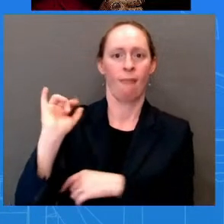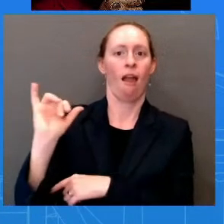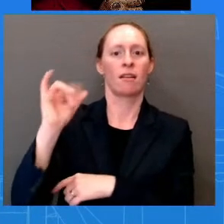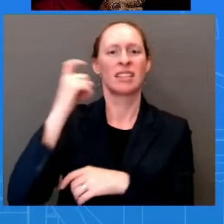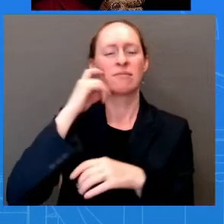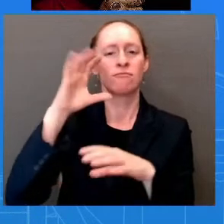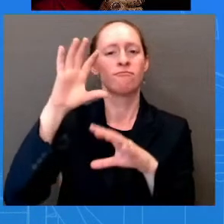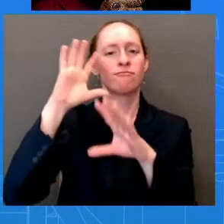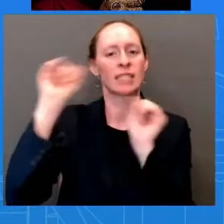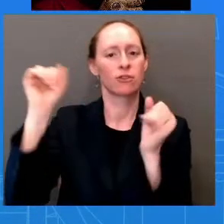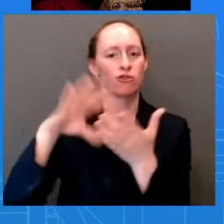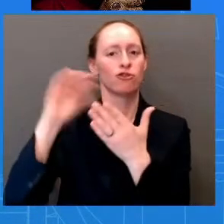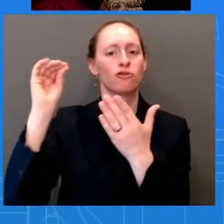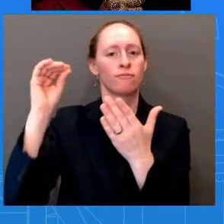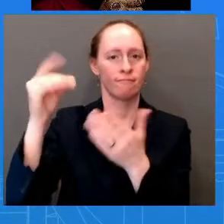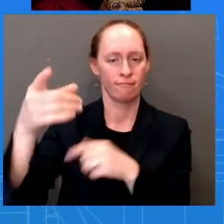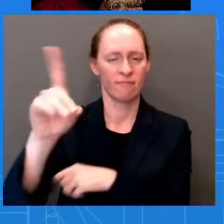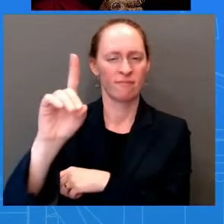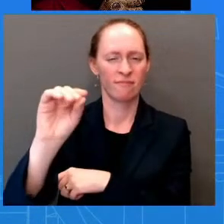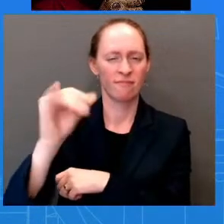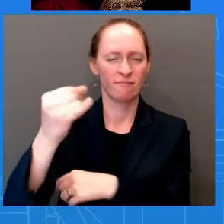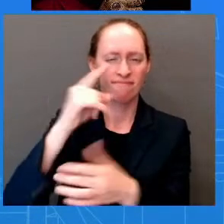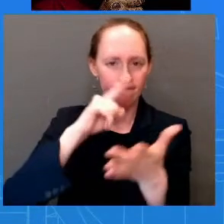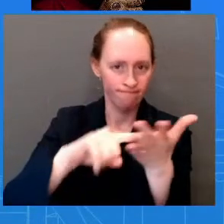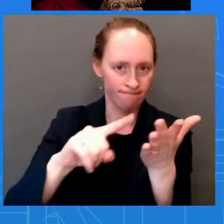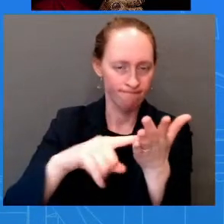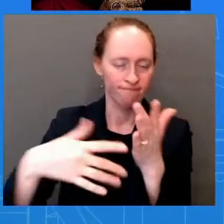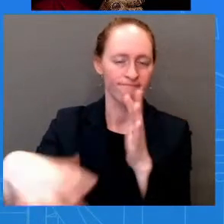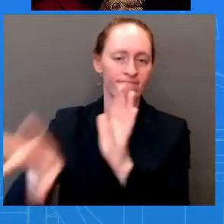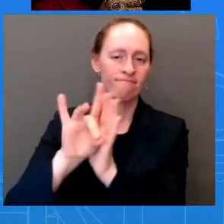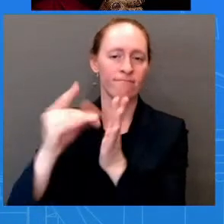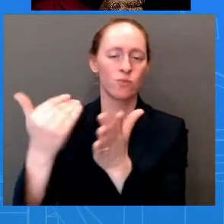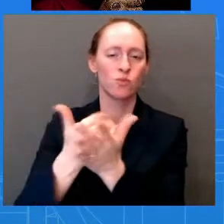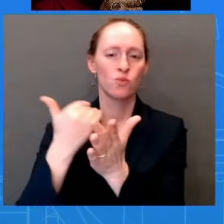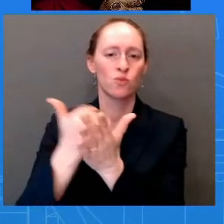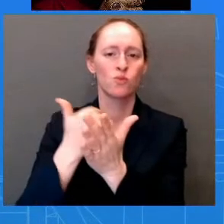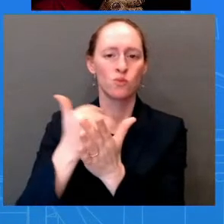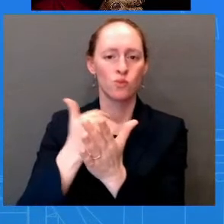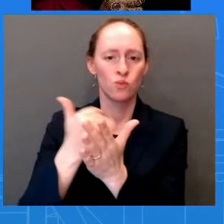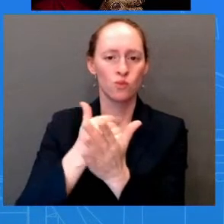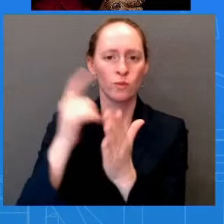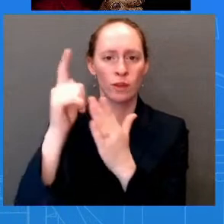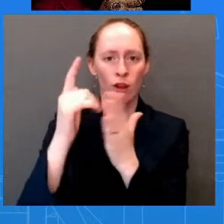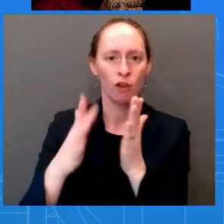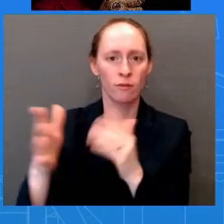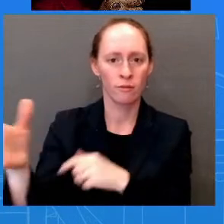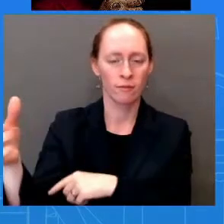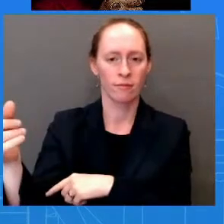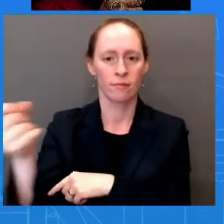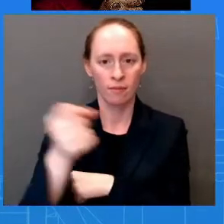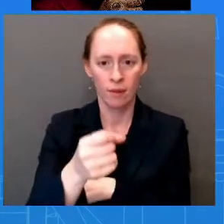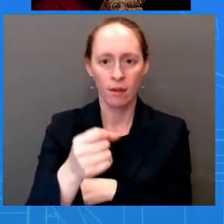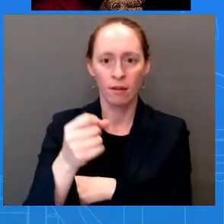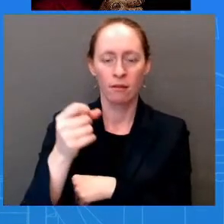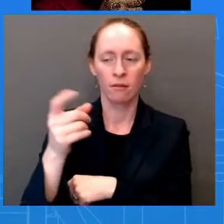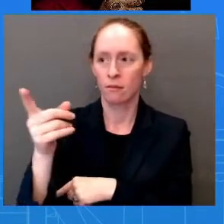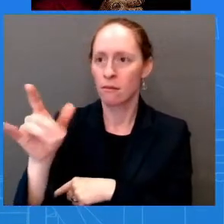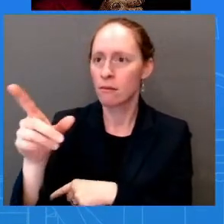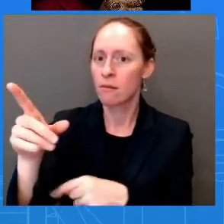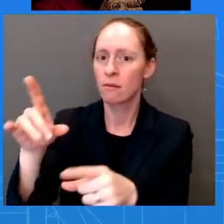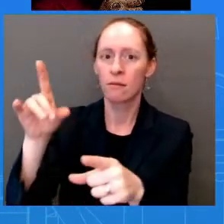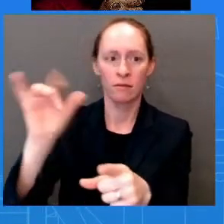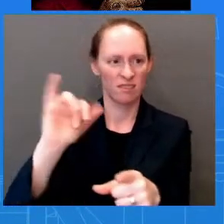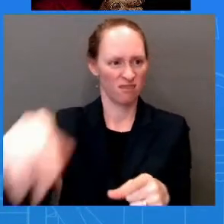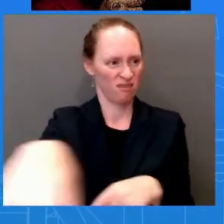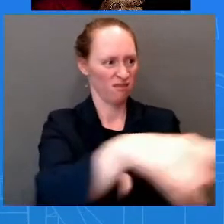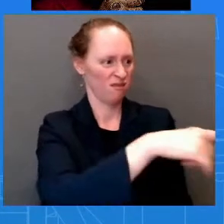there not a process in place with the DOJ in which that would be communicated to the White House? There's no process in place. We are not involved. When it comes to